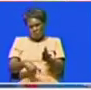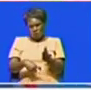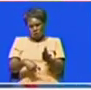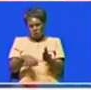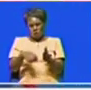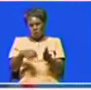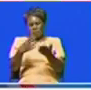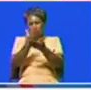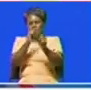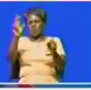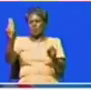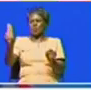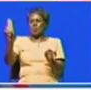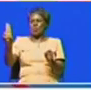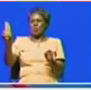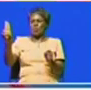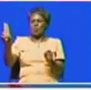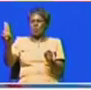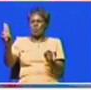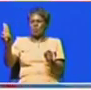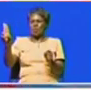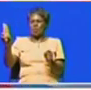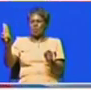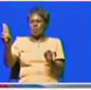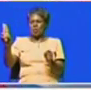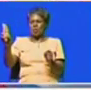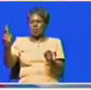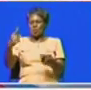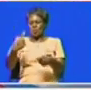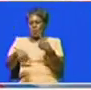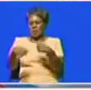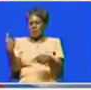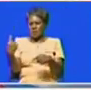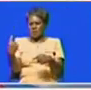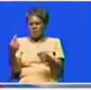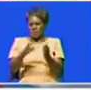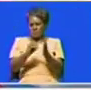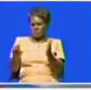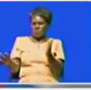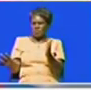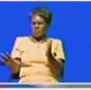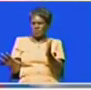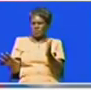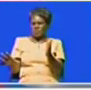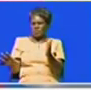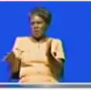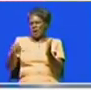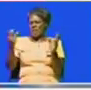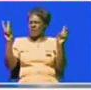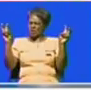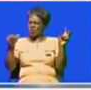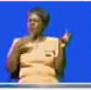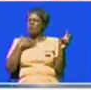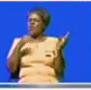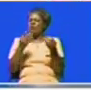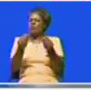candidate, President Uhuru Kenyatta, you know, a clean, straight, fair win. Yes. So are there not some issues that you would want to